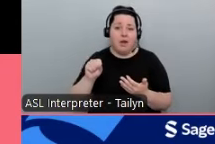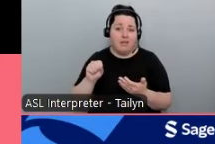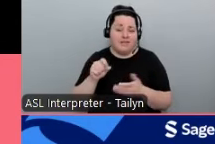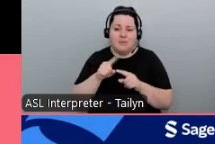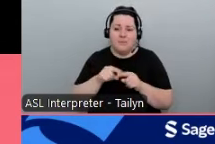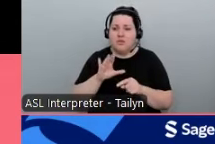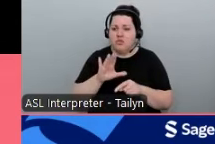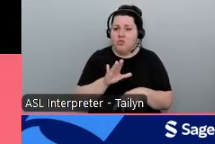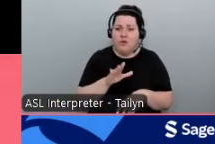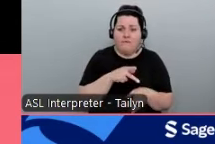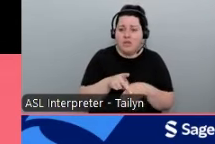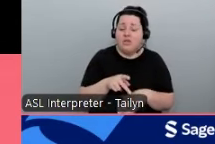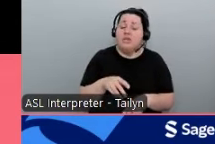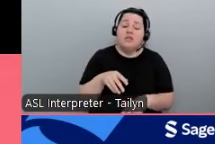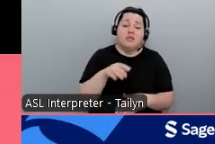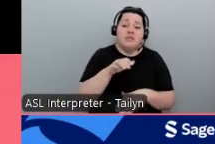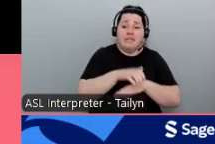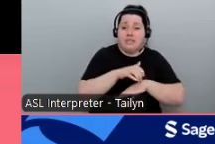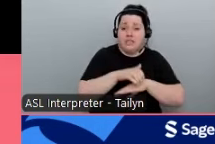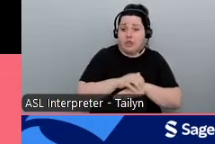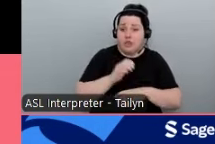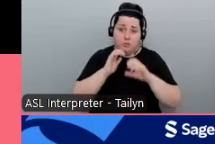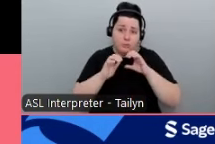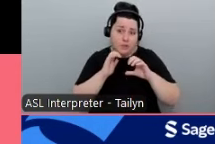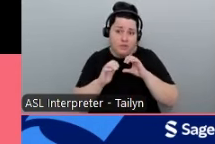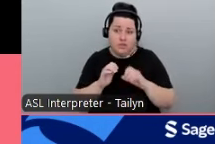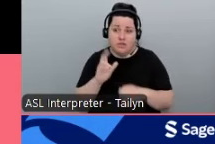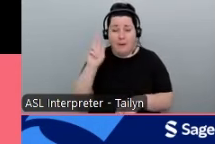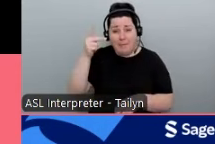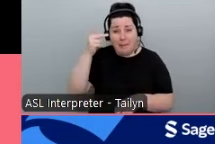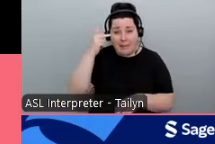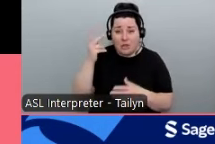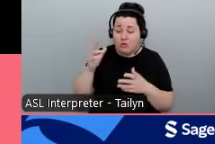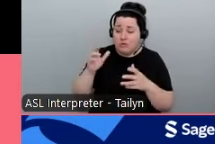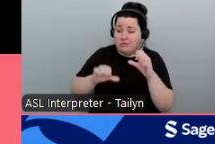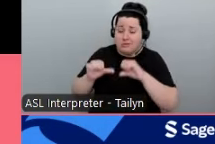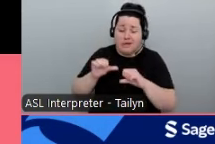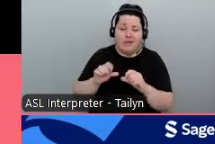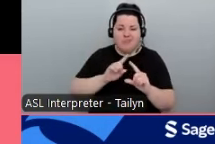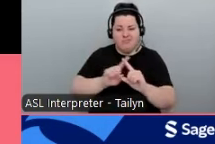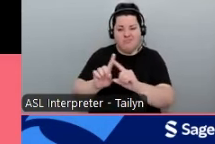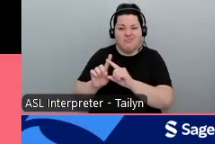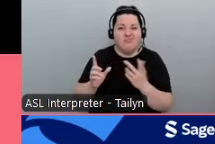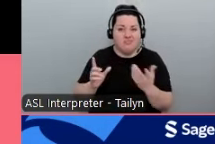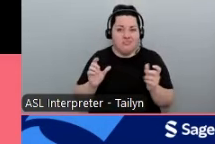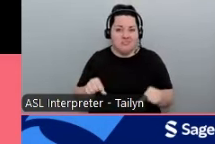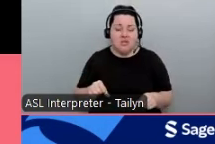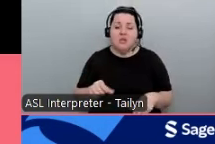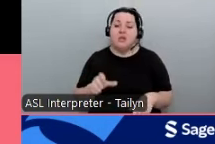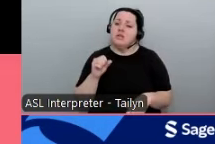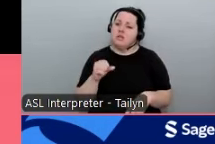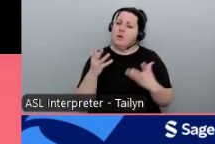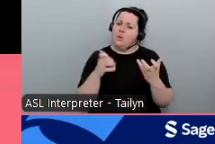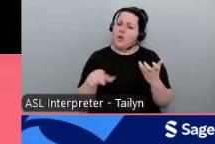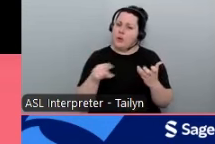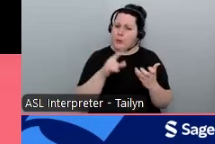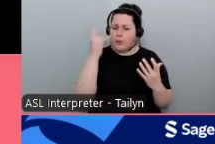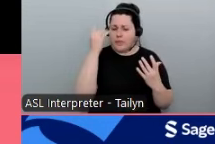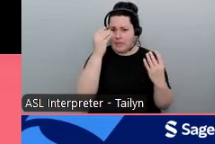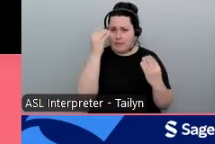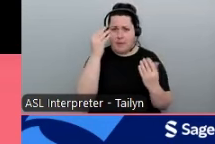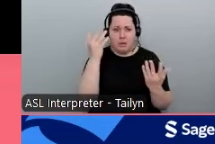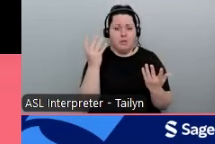English, communications, especially political science, different areas like that. So I just want you all to consider that